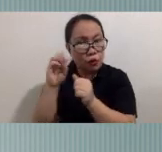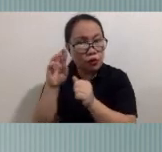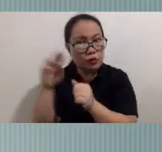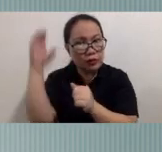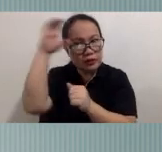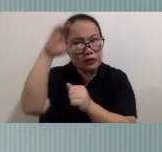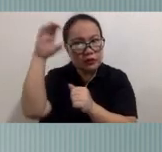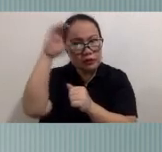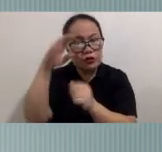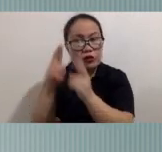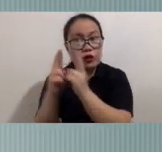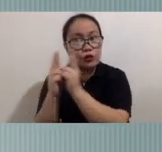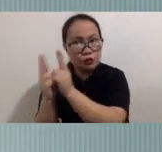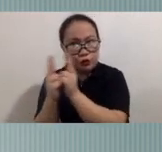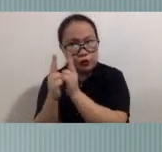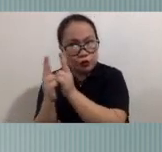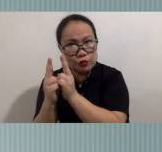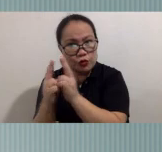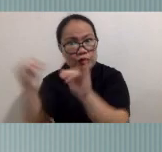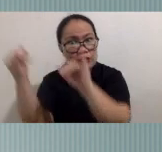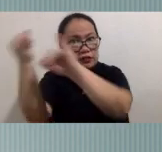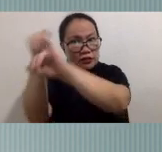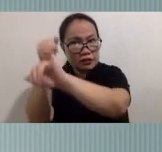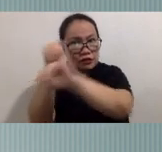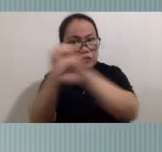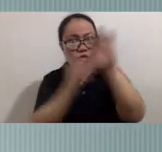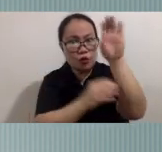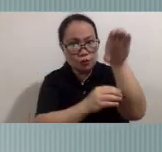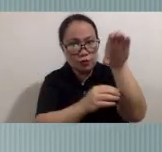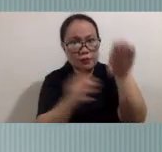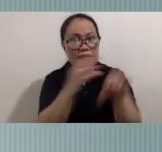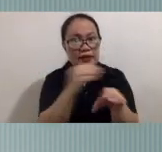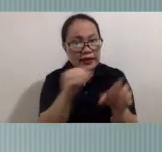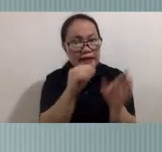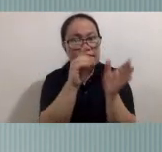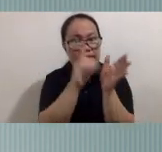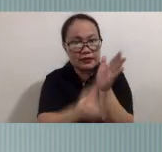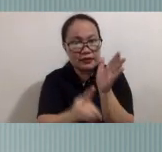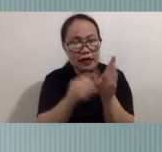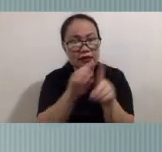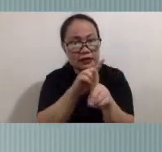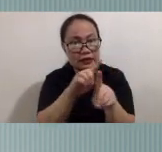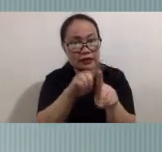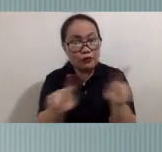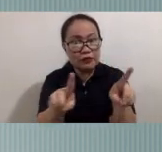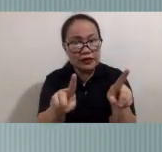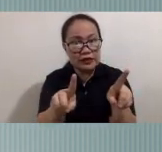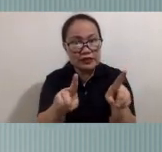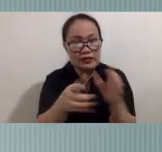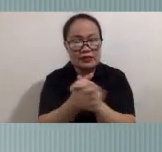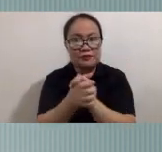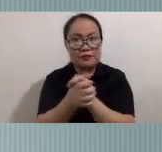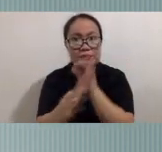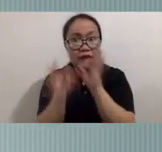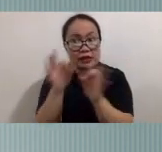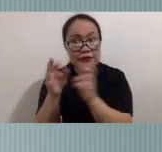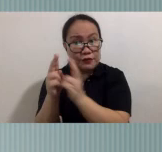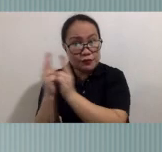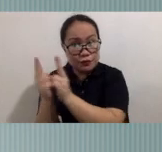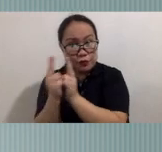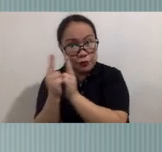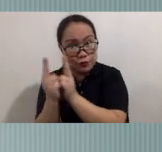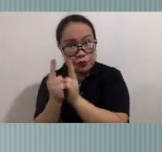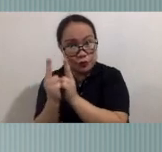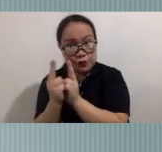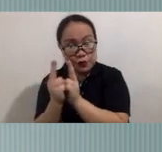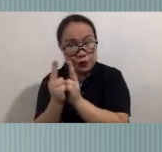have these four terms: union, intersection, complement, and difference. Okay? So, kapag